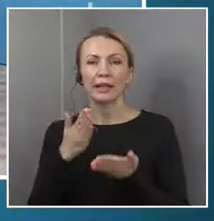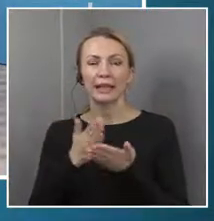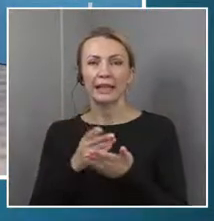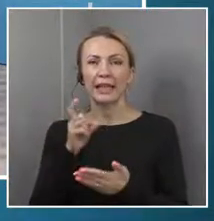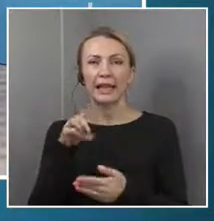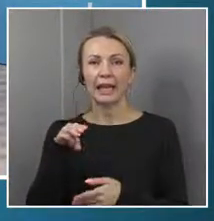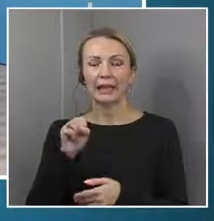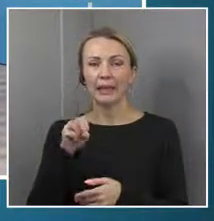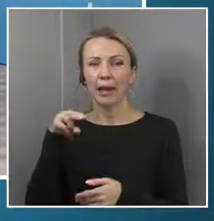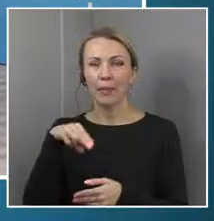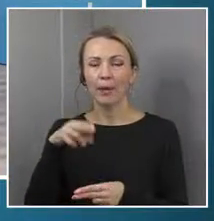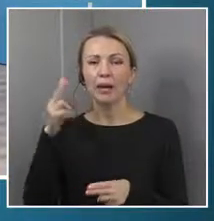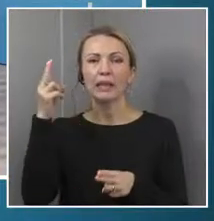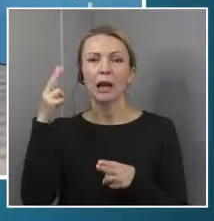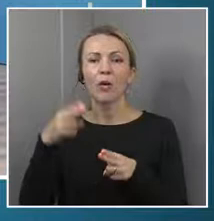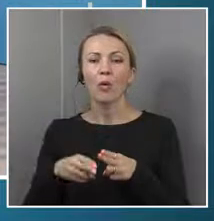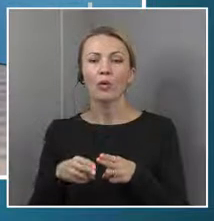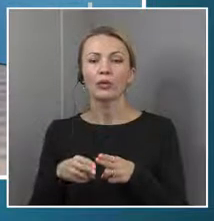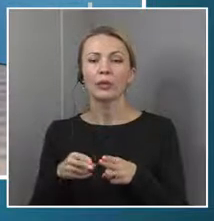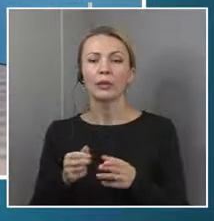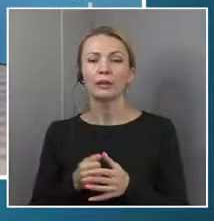own.